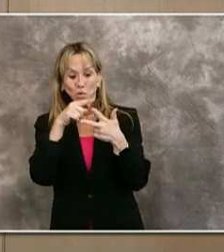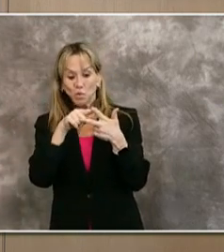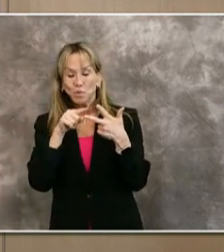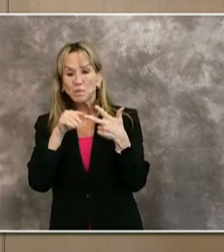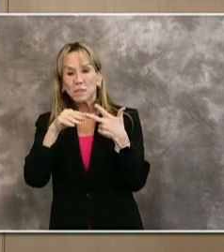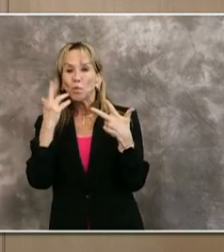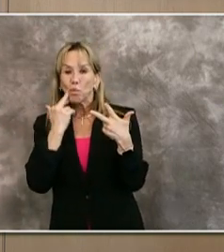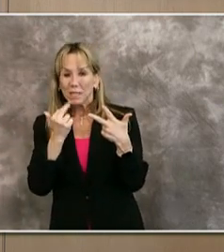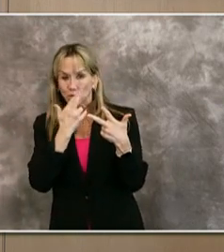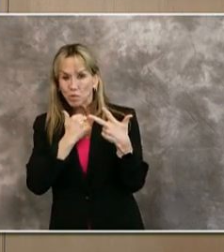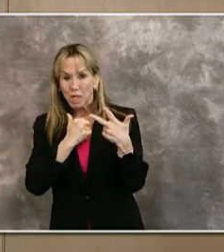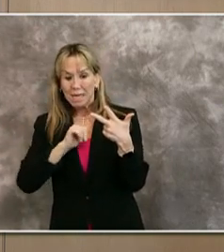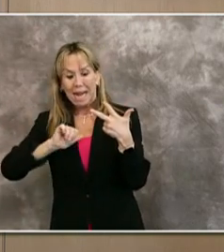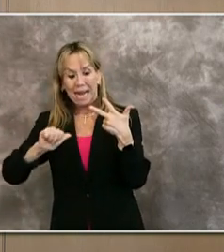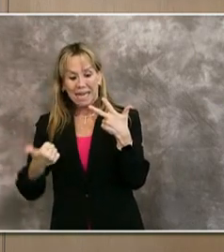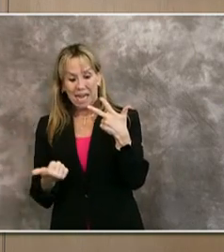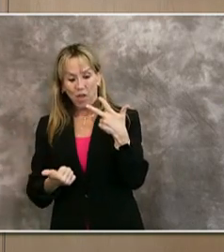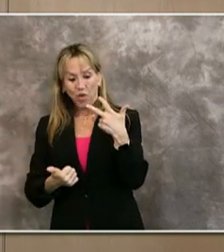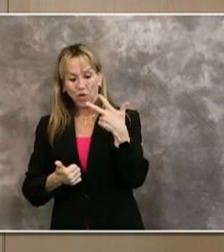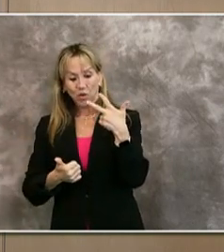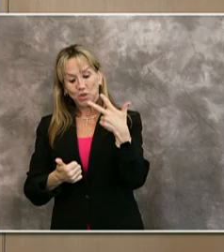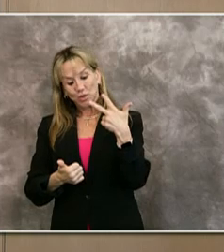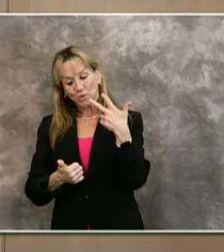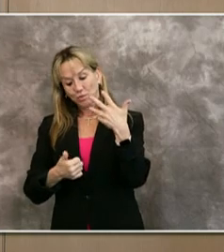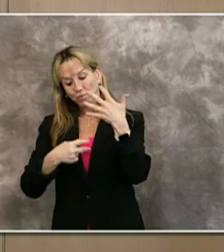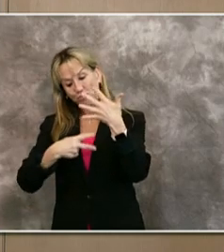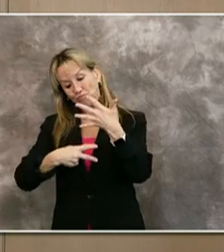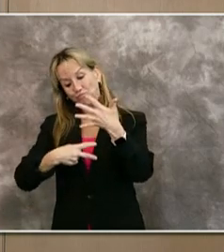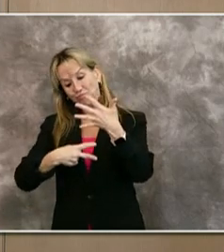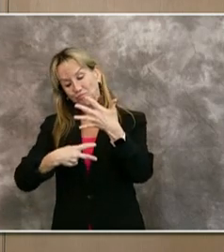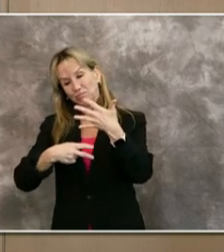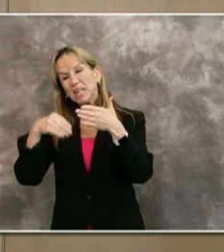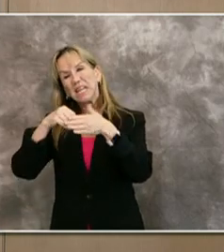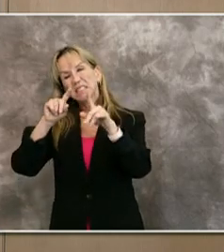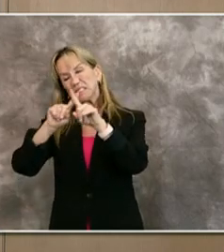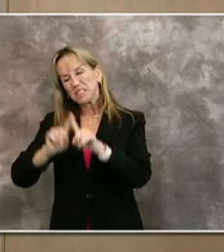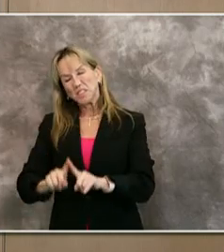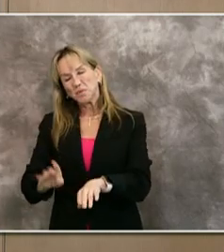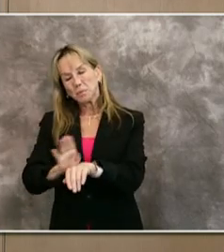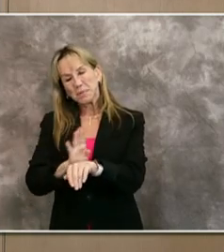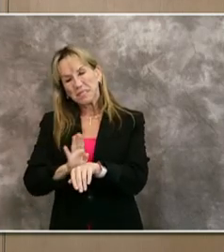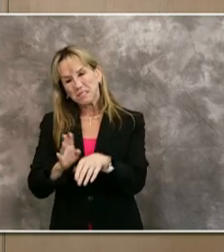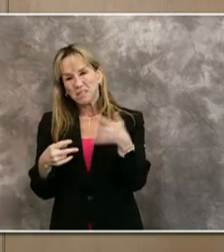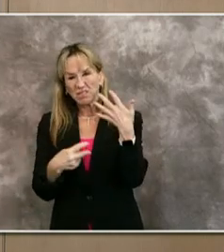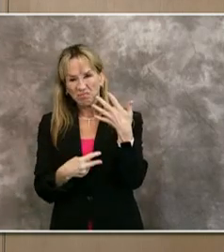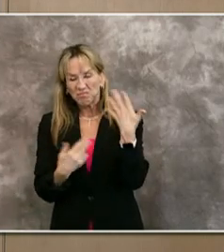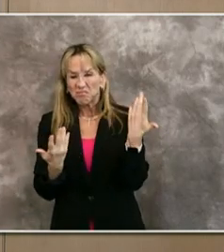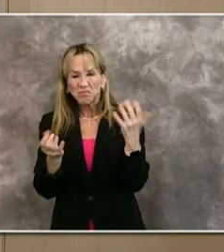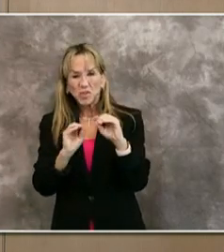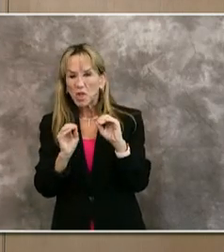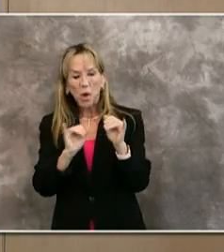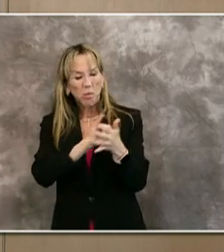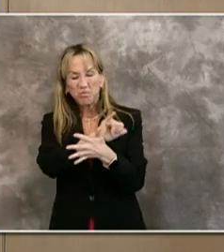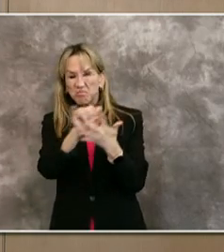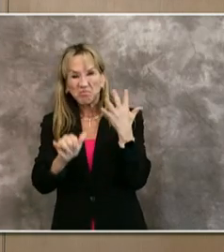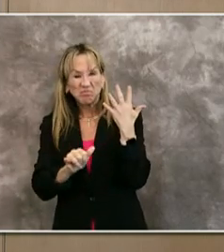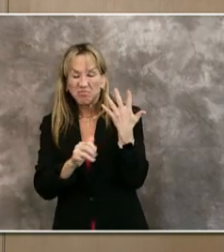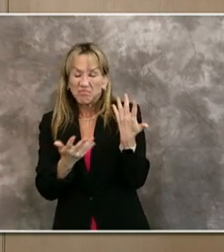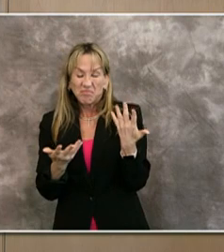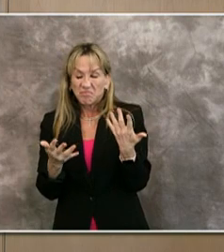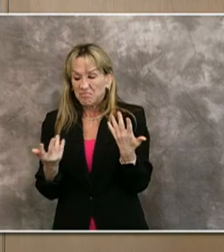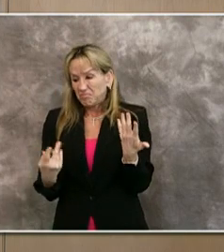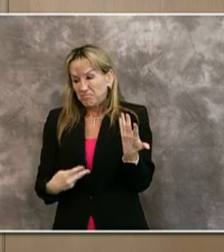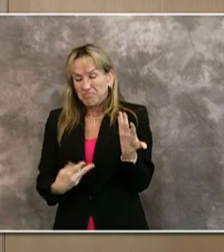restaurants, and the remaining 4 are in various and sundry types of businesses. No similarity in the businesses,